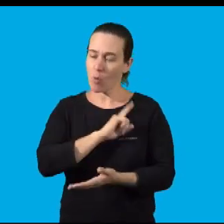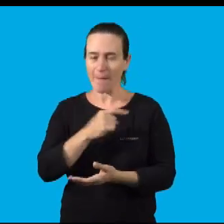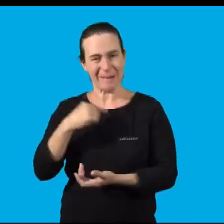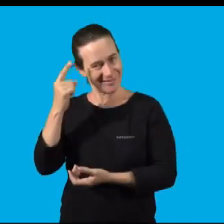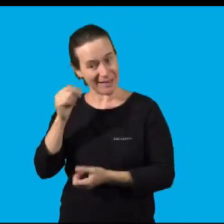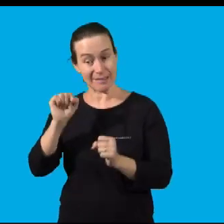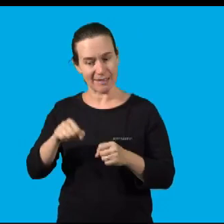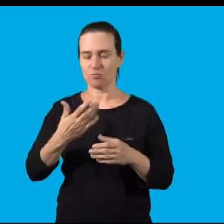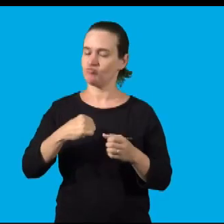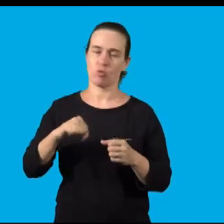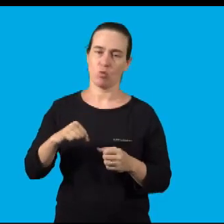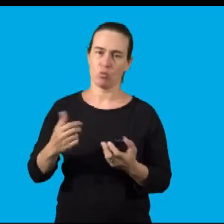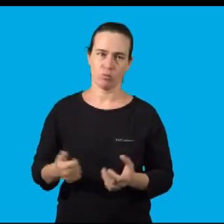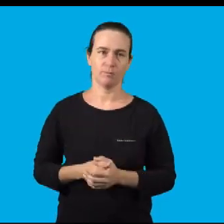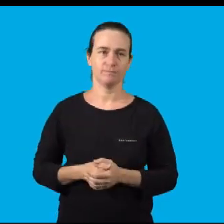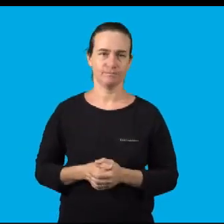the text.